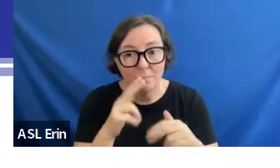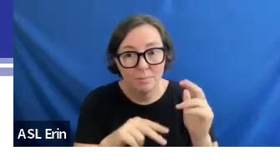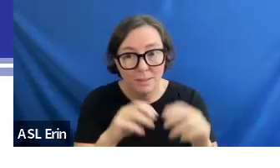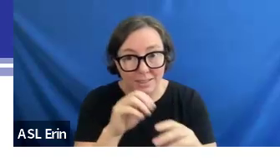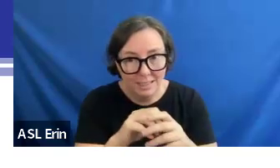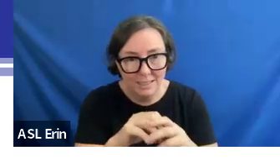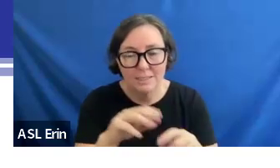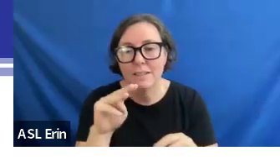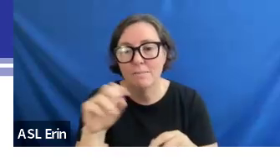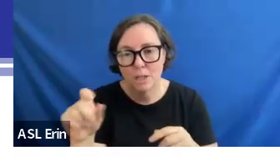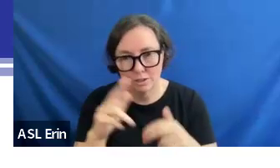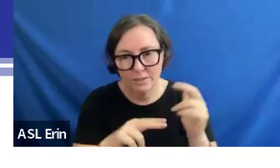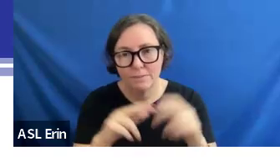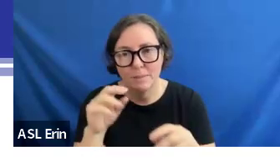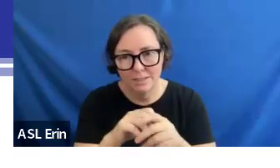does